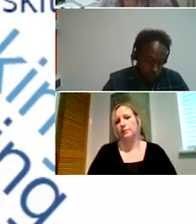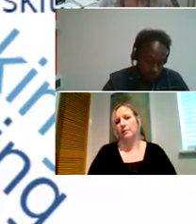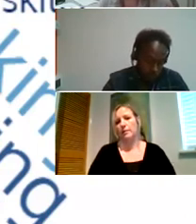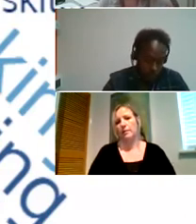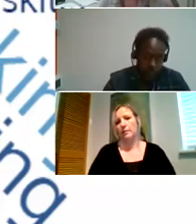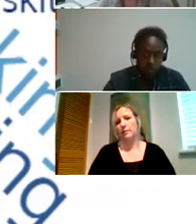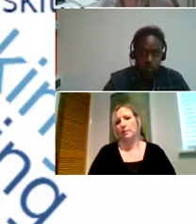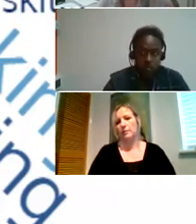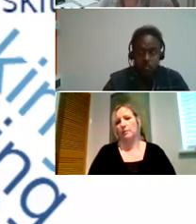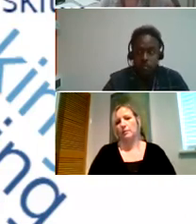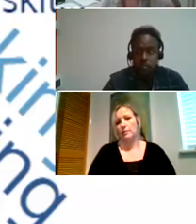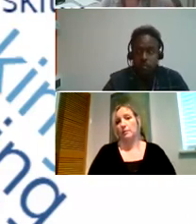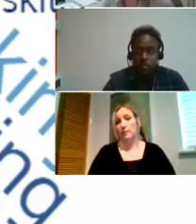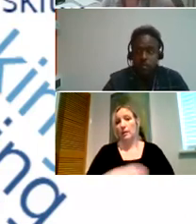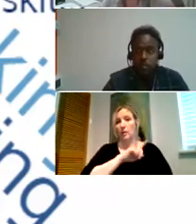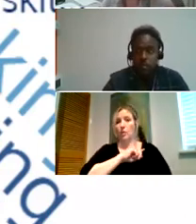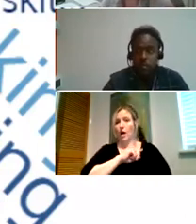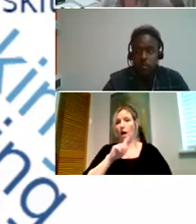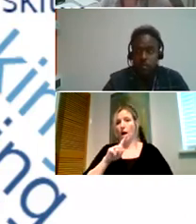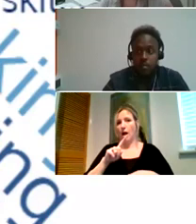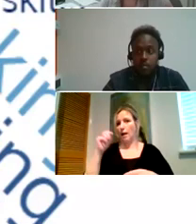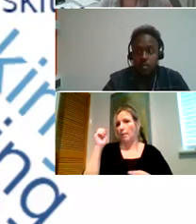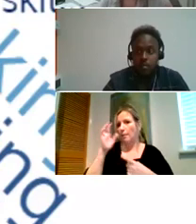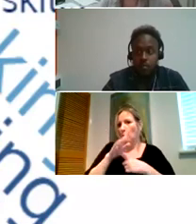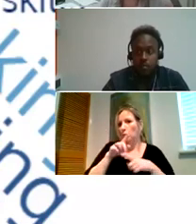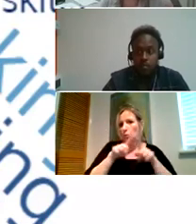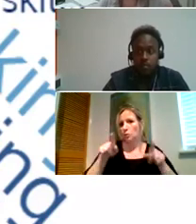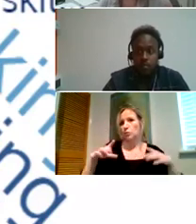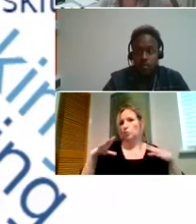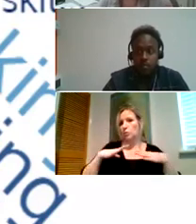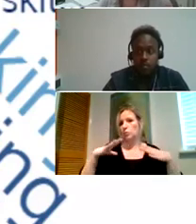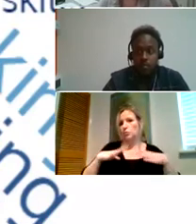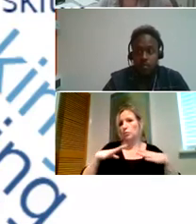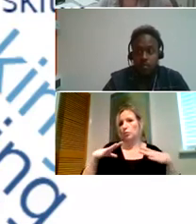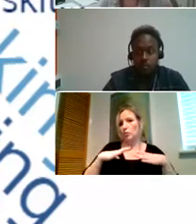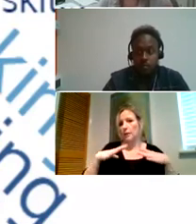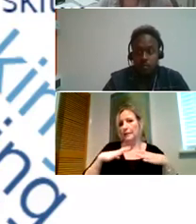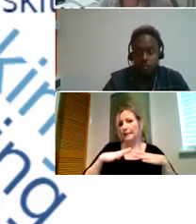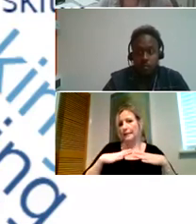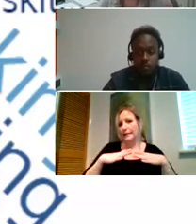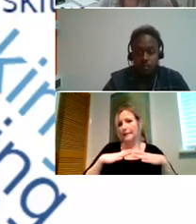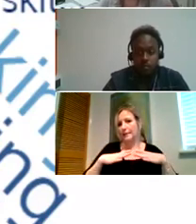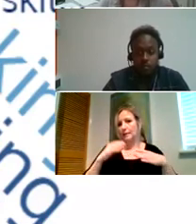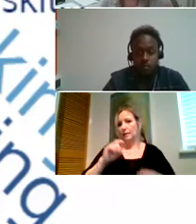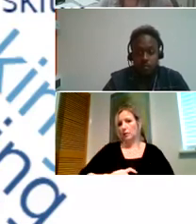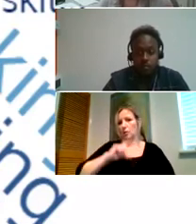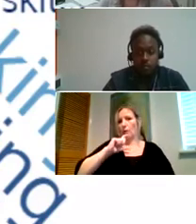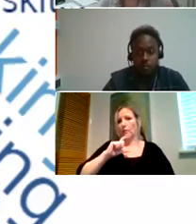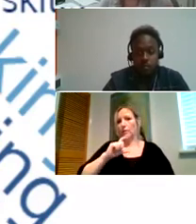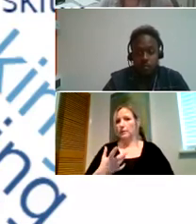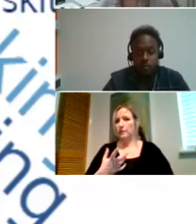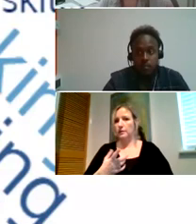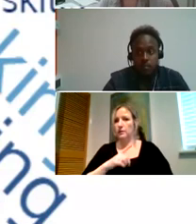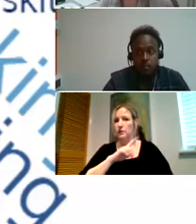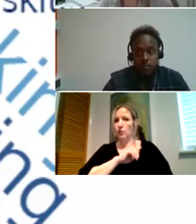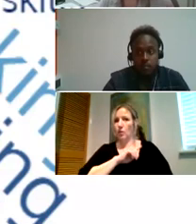another lockdown, we would be ready to deliver our lessons online, and you will be ready to pick